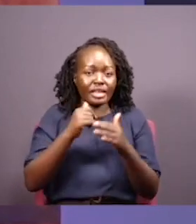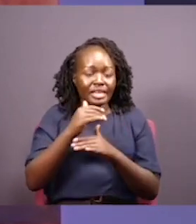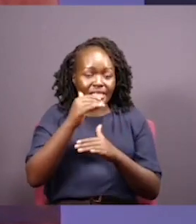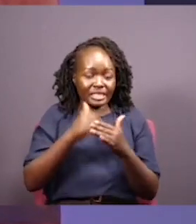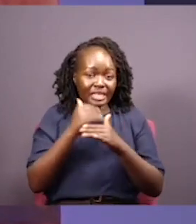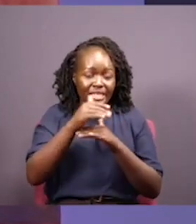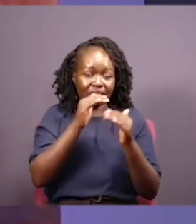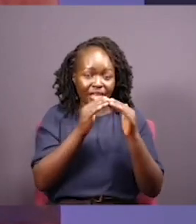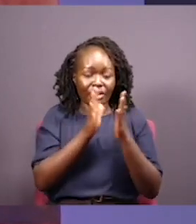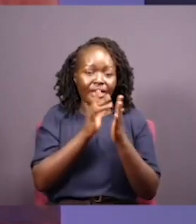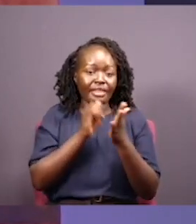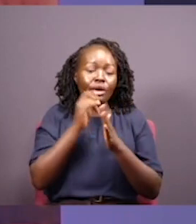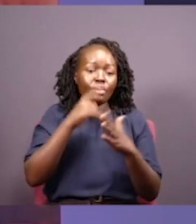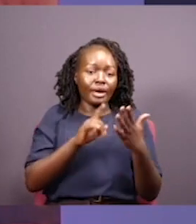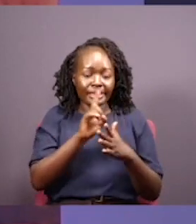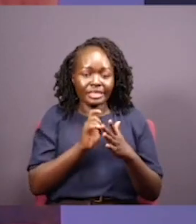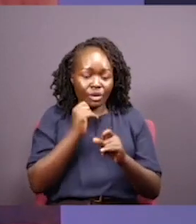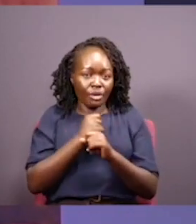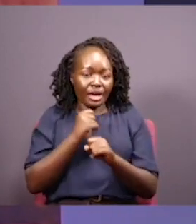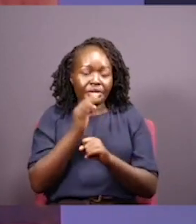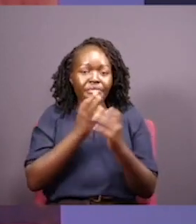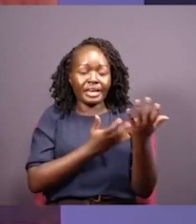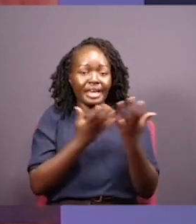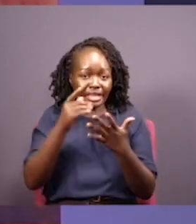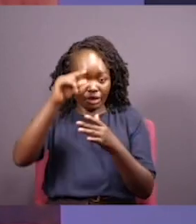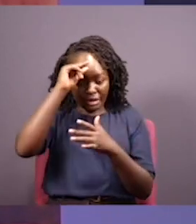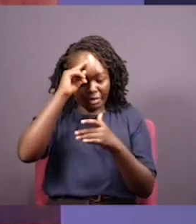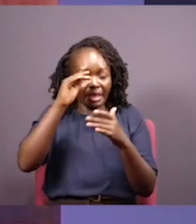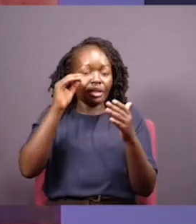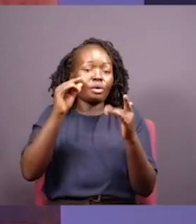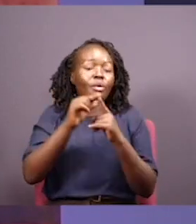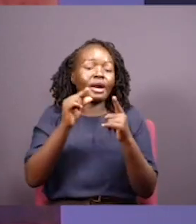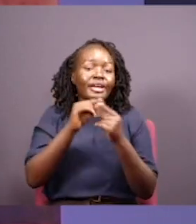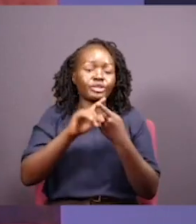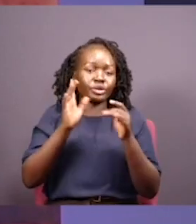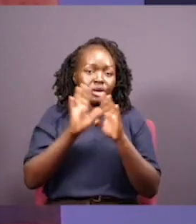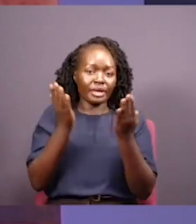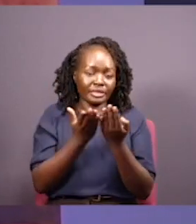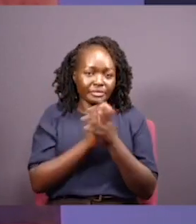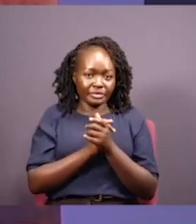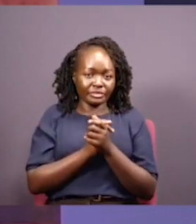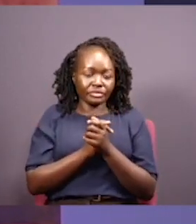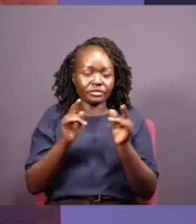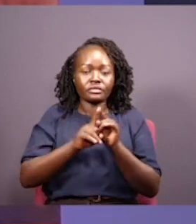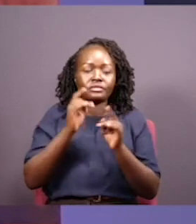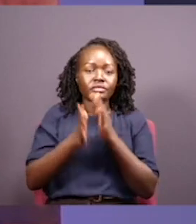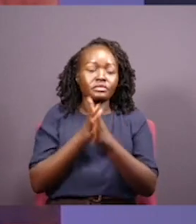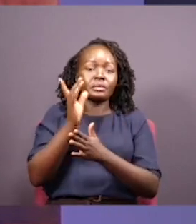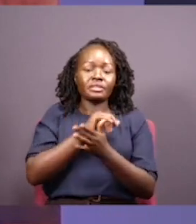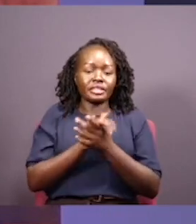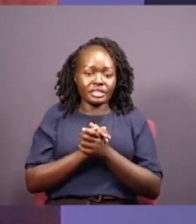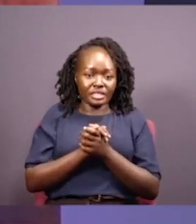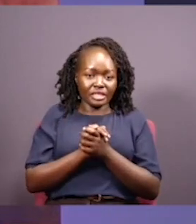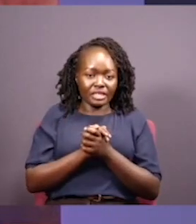is the work of carrying the gospel message to the world. Now, as he prepared them, I draw your attention to